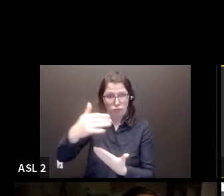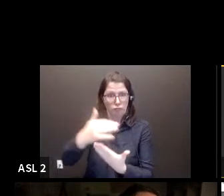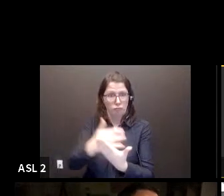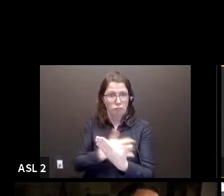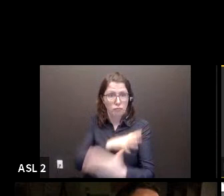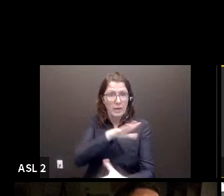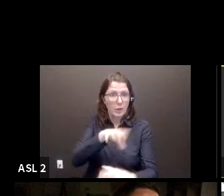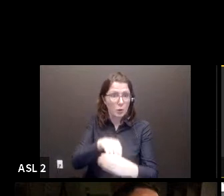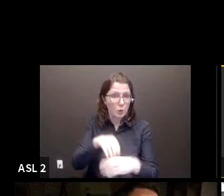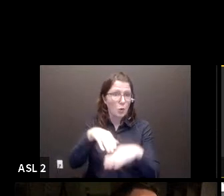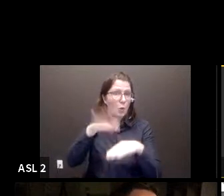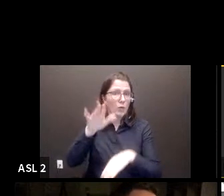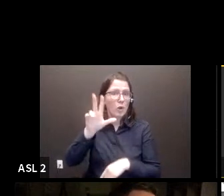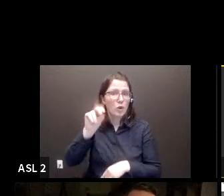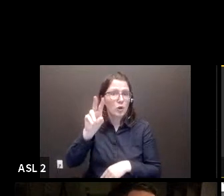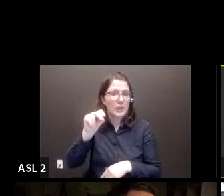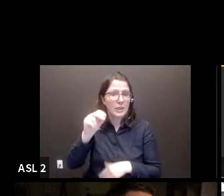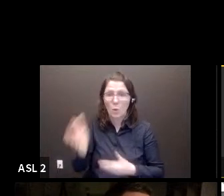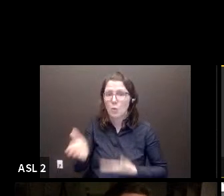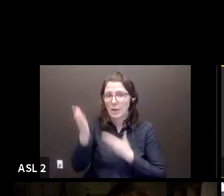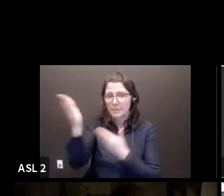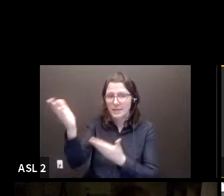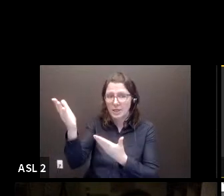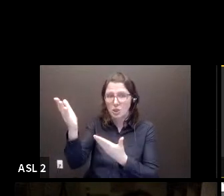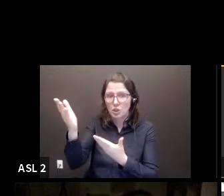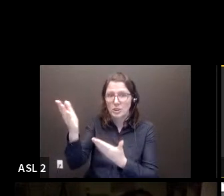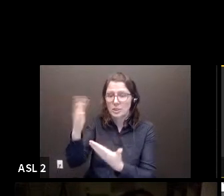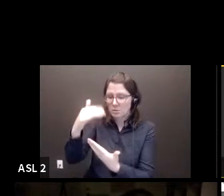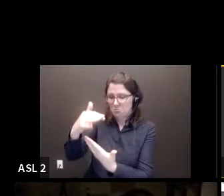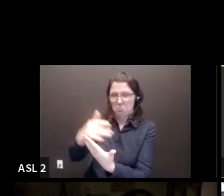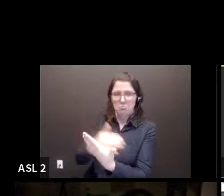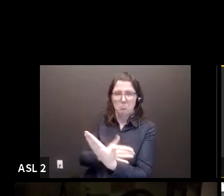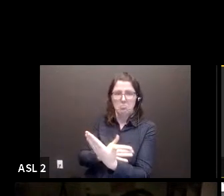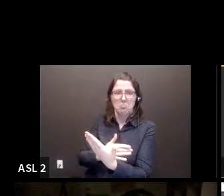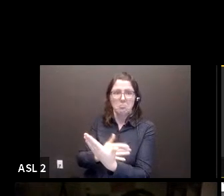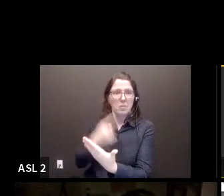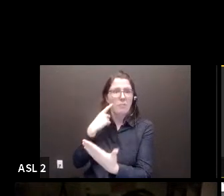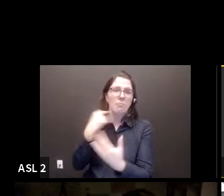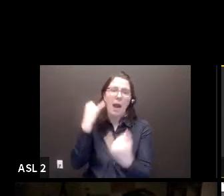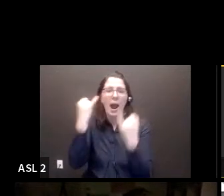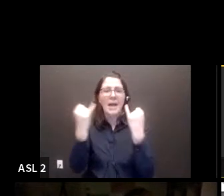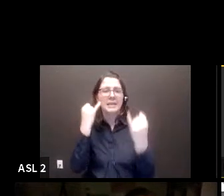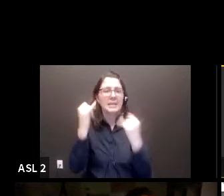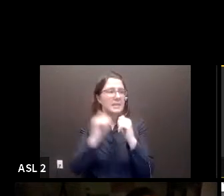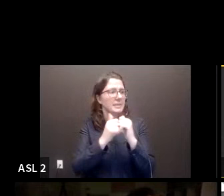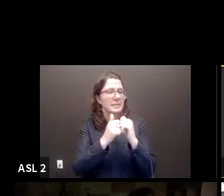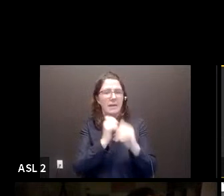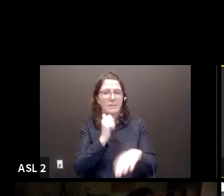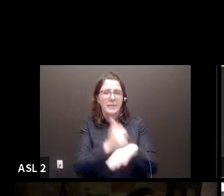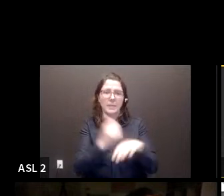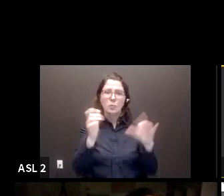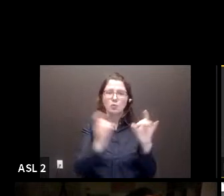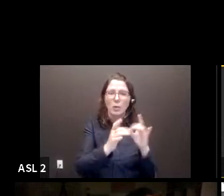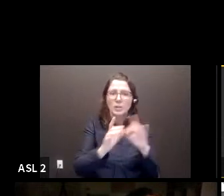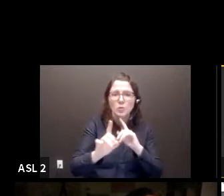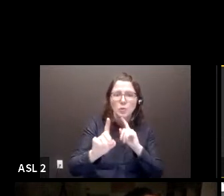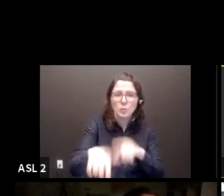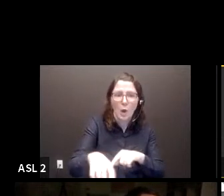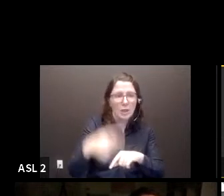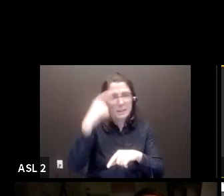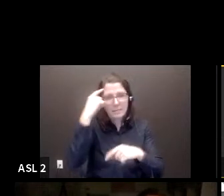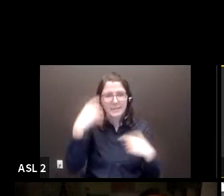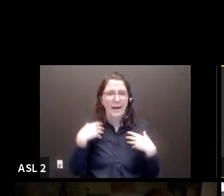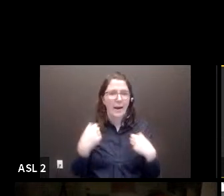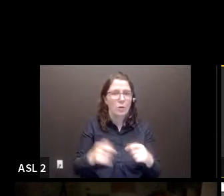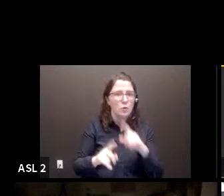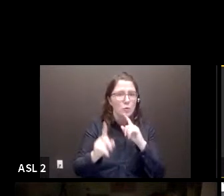that is supporting uh recreating these crisis response for mental health or for you for homelessness in ottawa